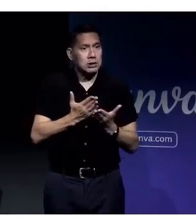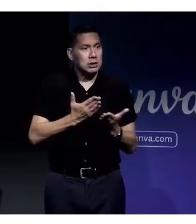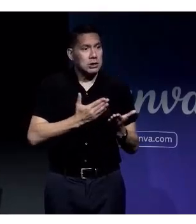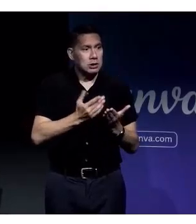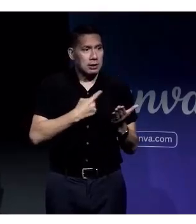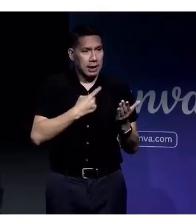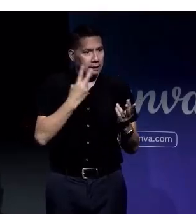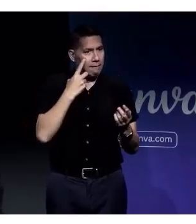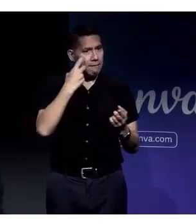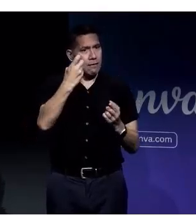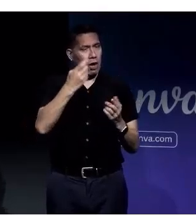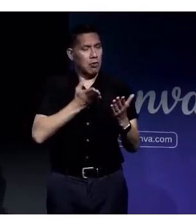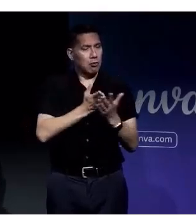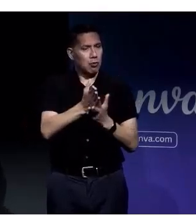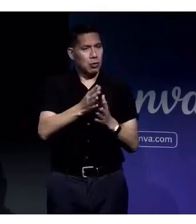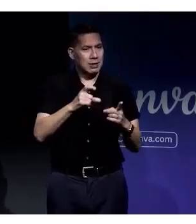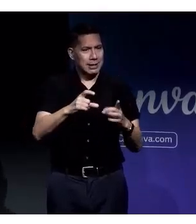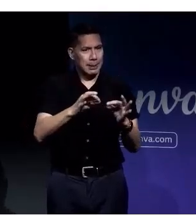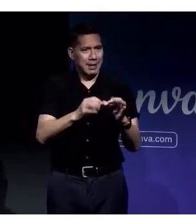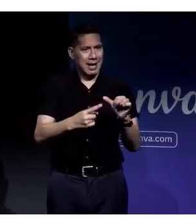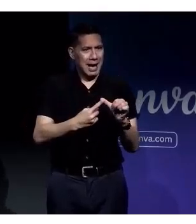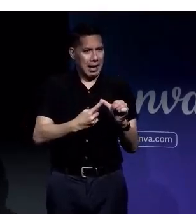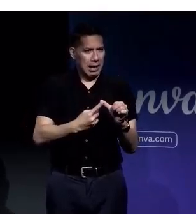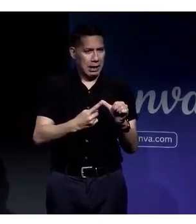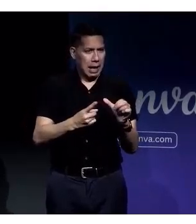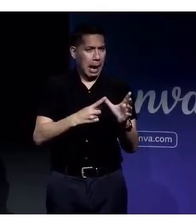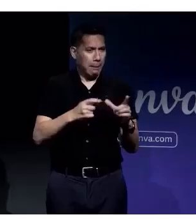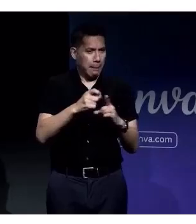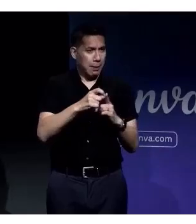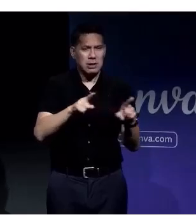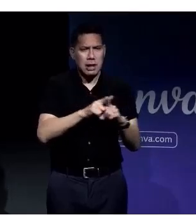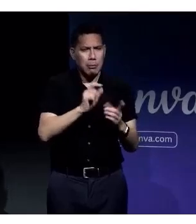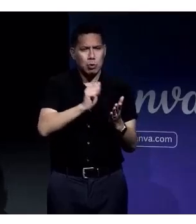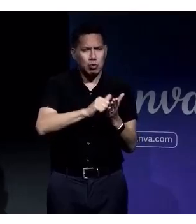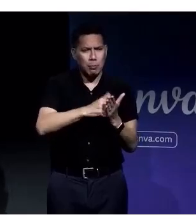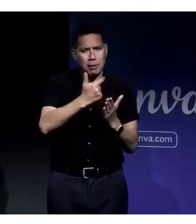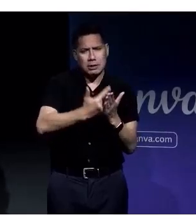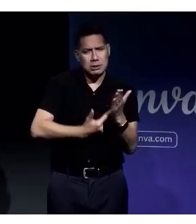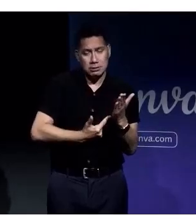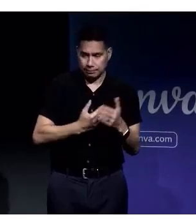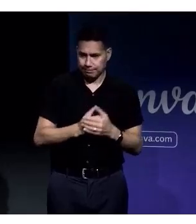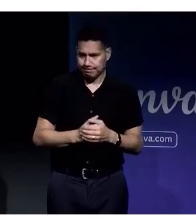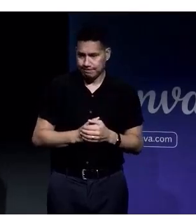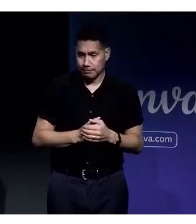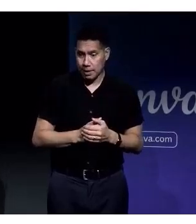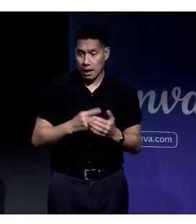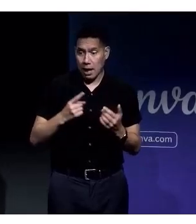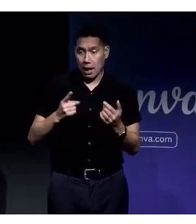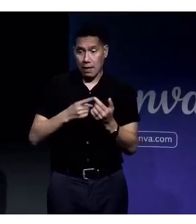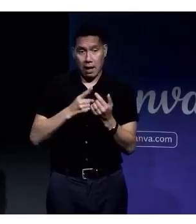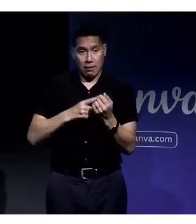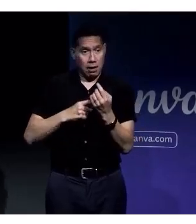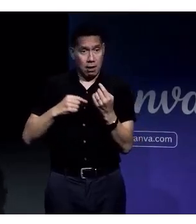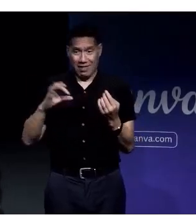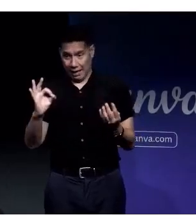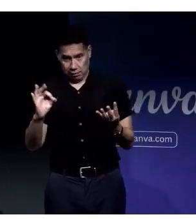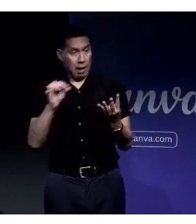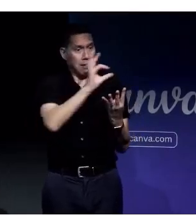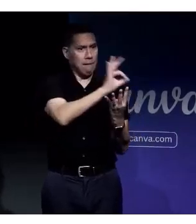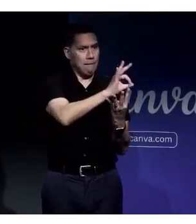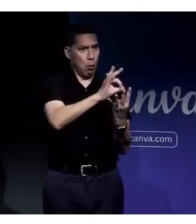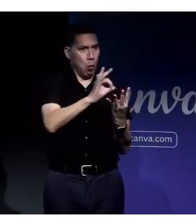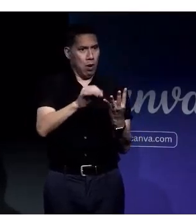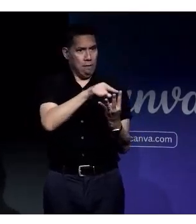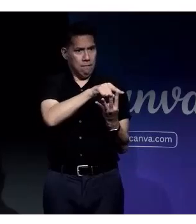they can find in the CommBank app. It's just like a shopping list. The other 4 buttons are dynamic. They can